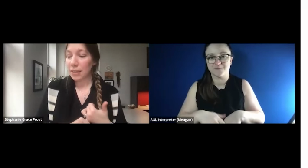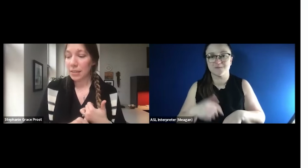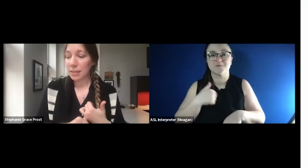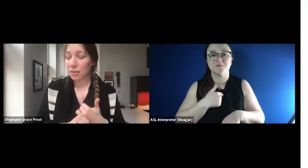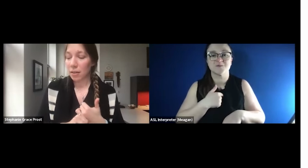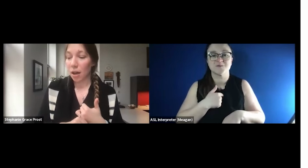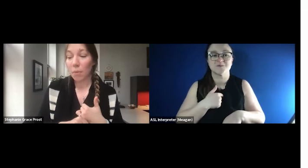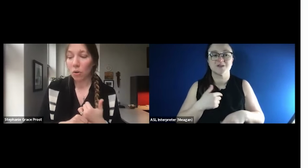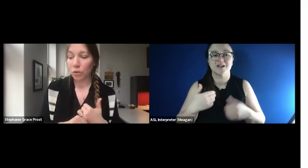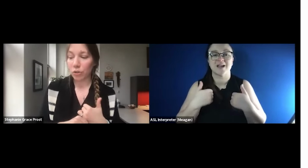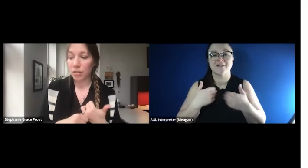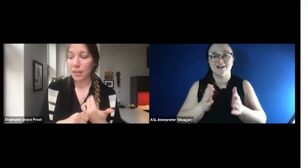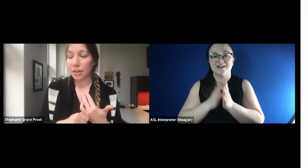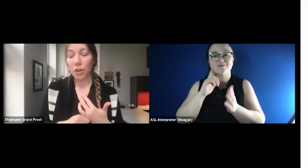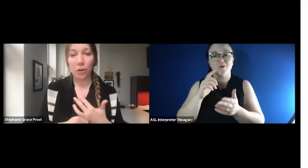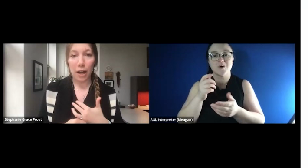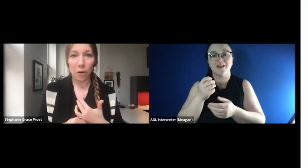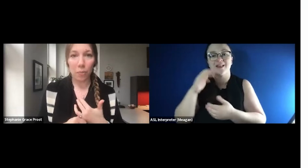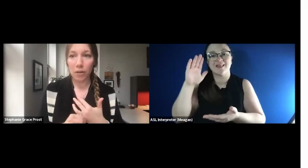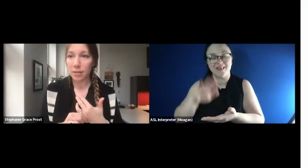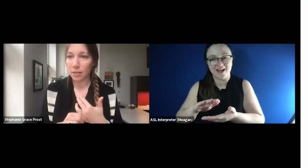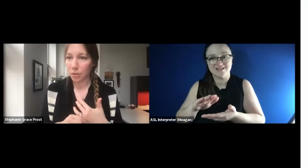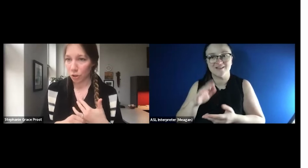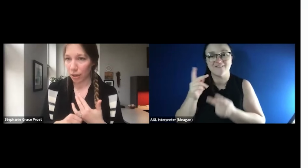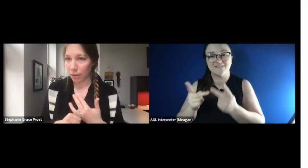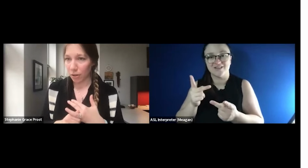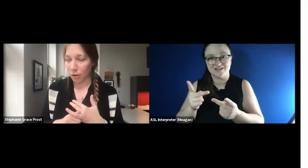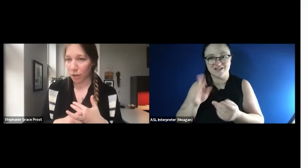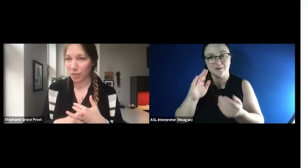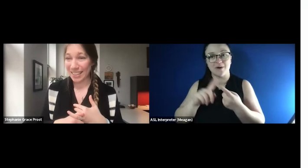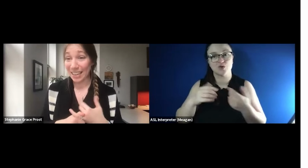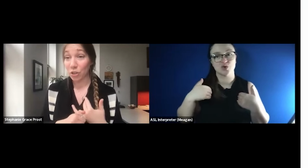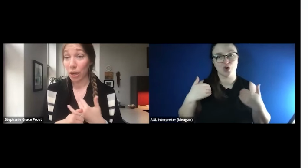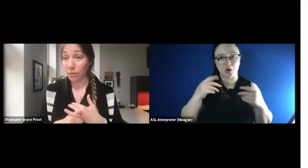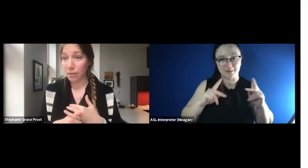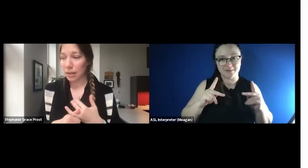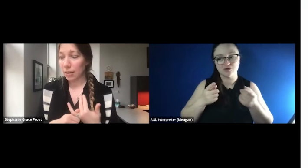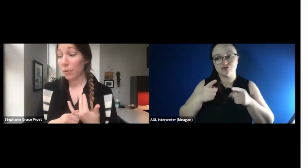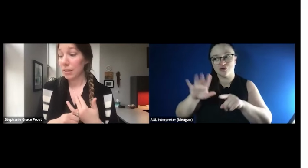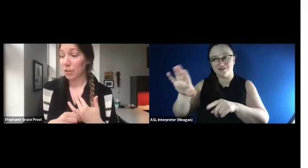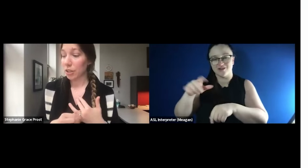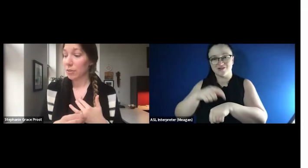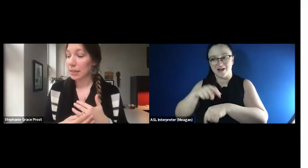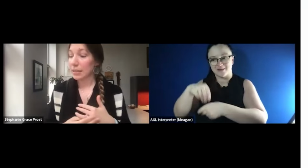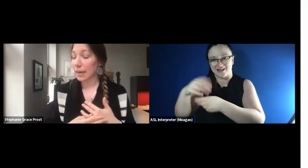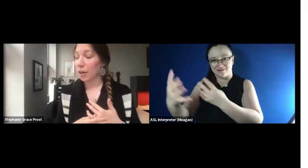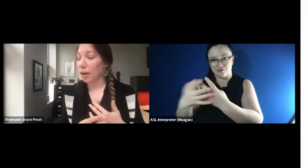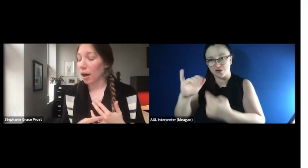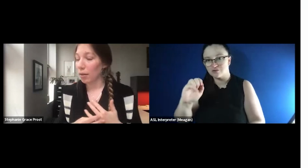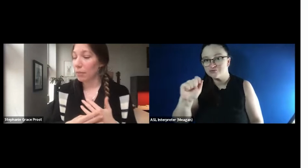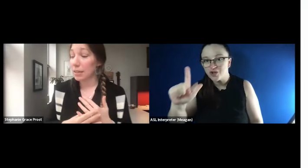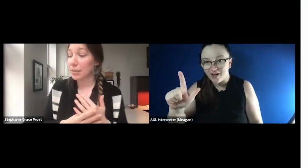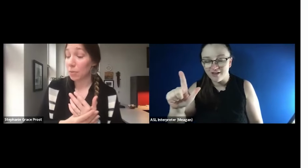fewer visits among older adults than their younger counterparts during their correctional stay in jails. And that was actually using